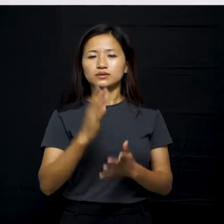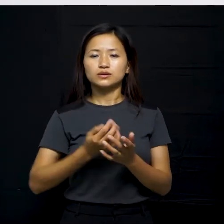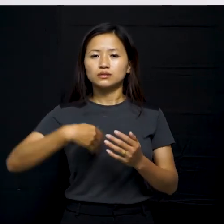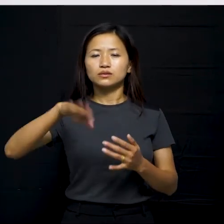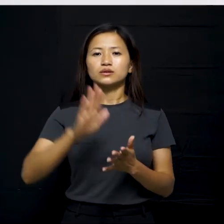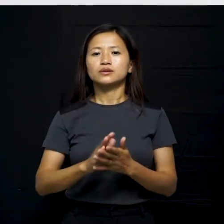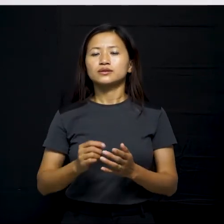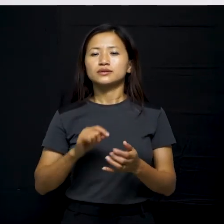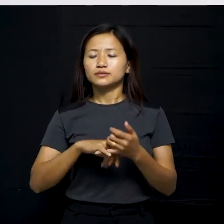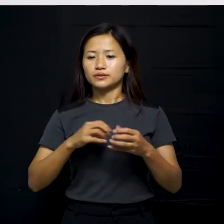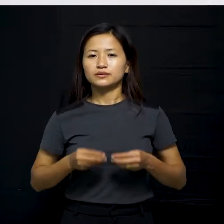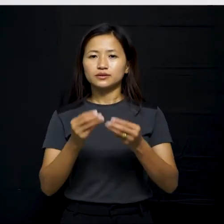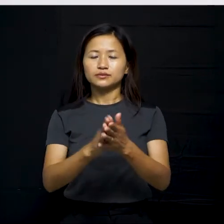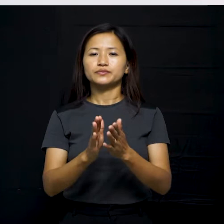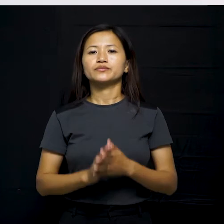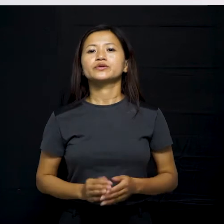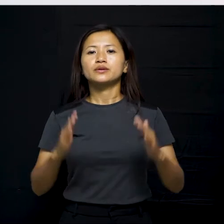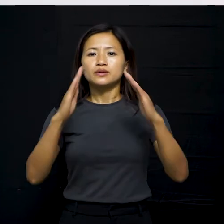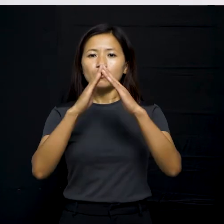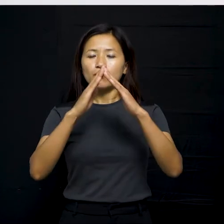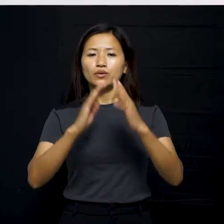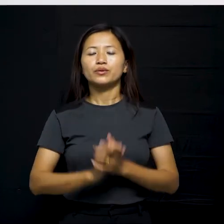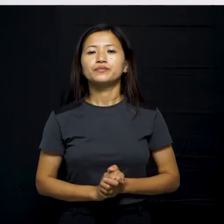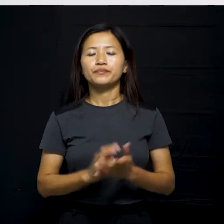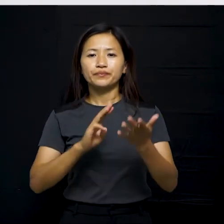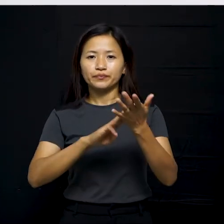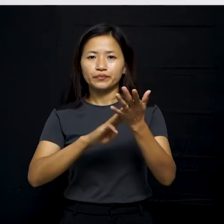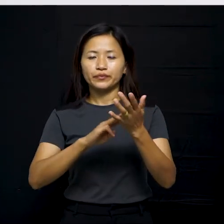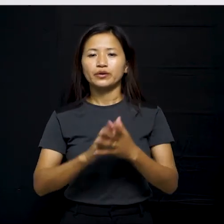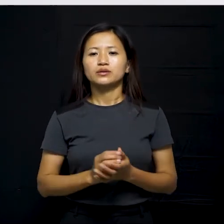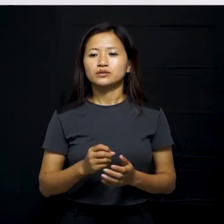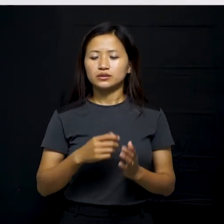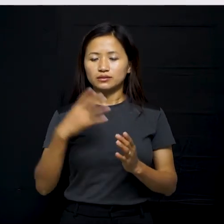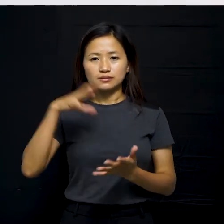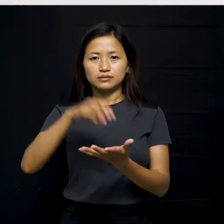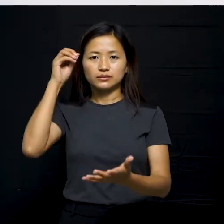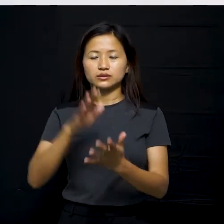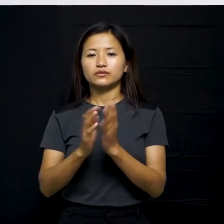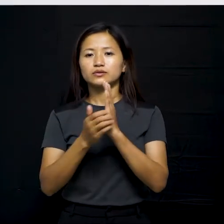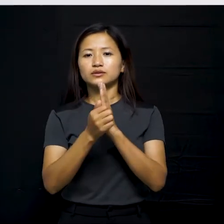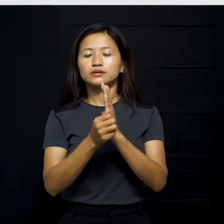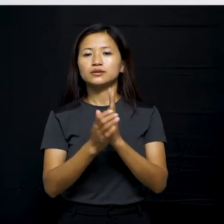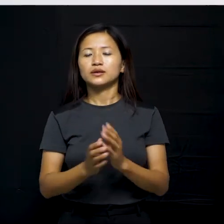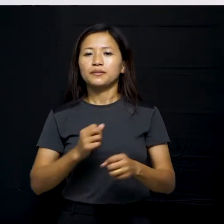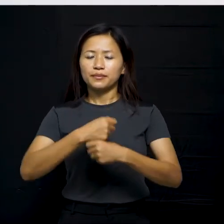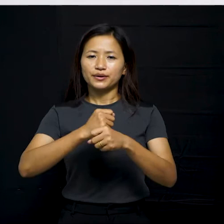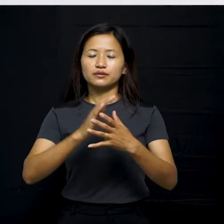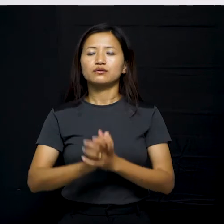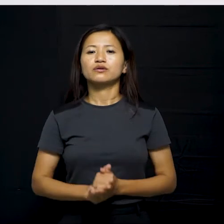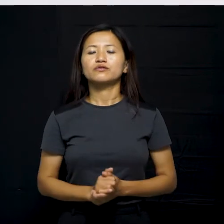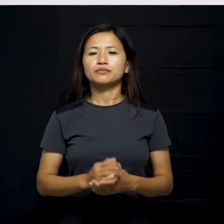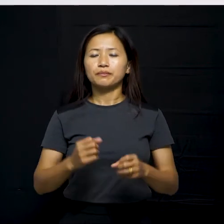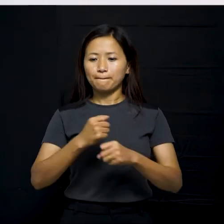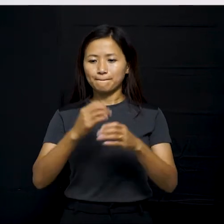and spend some time in morung, they learn all these skillful things. So skill of making baskets, or whether it's